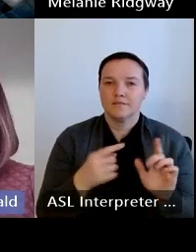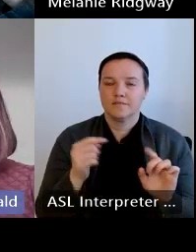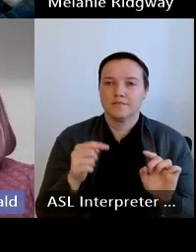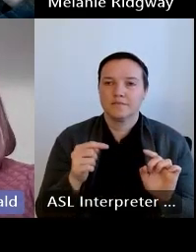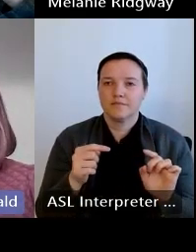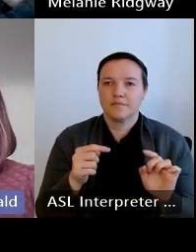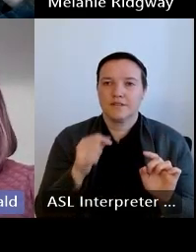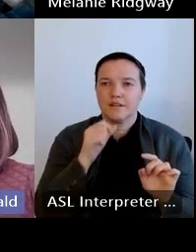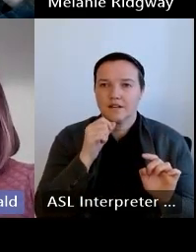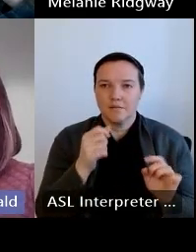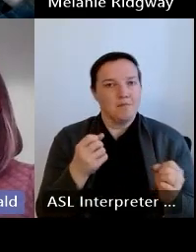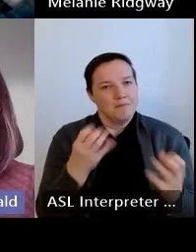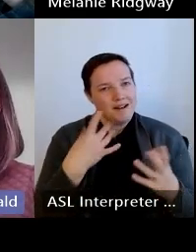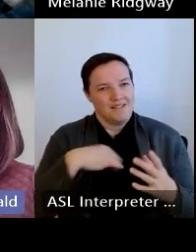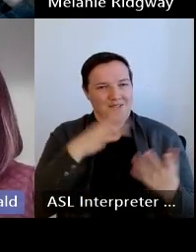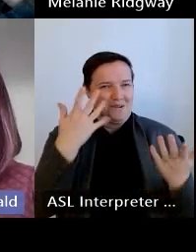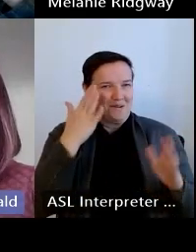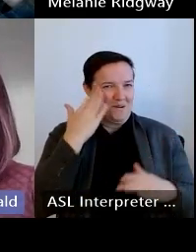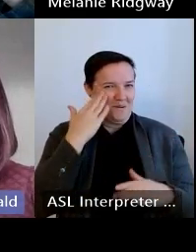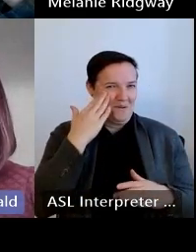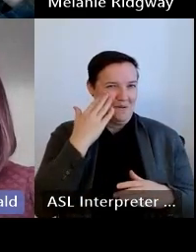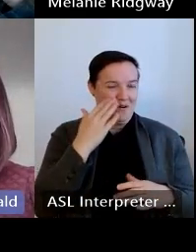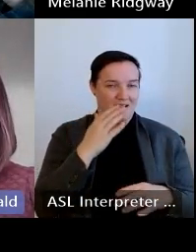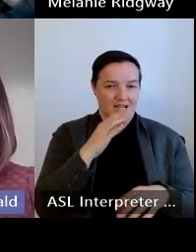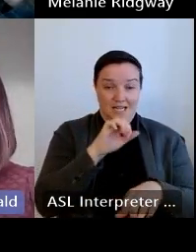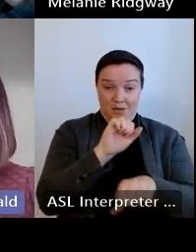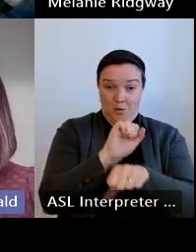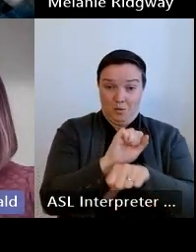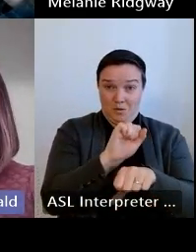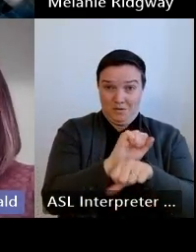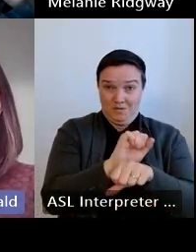as many of us know, employment isn't a